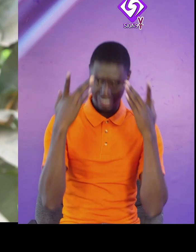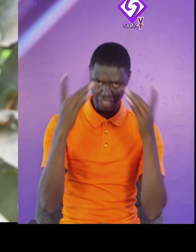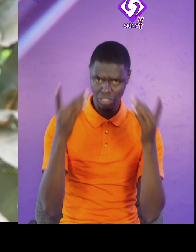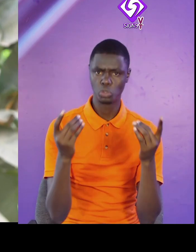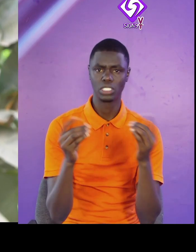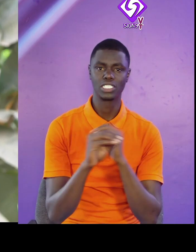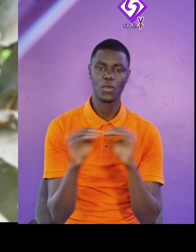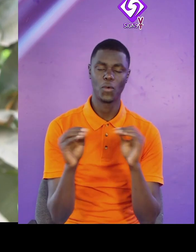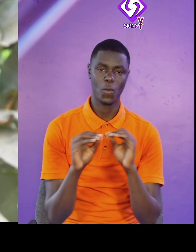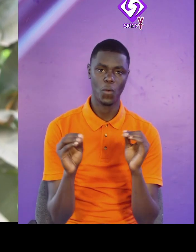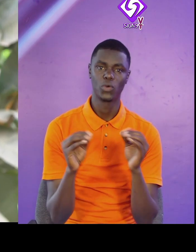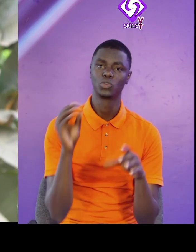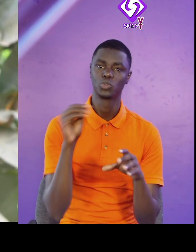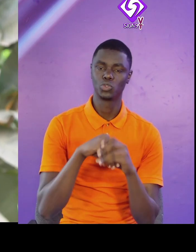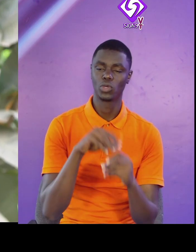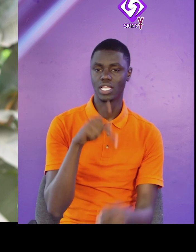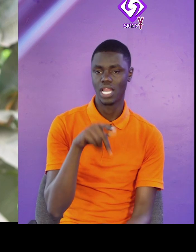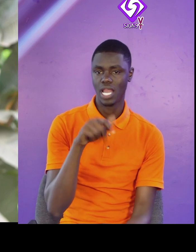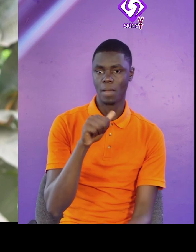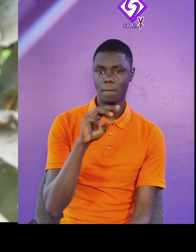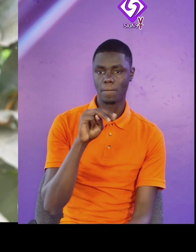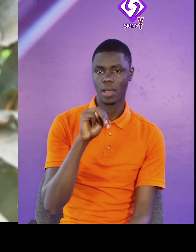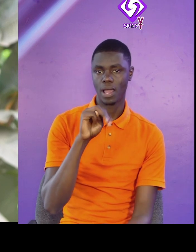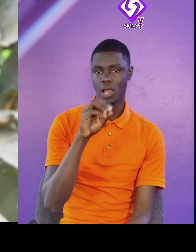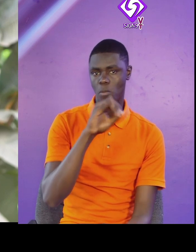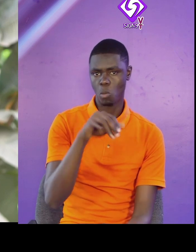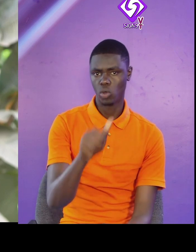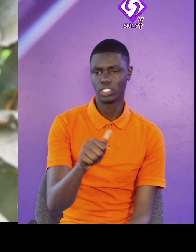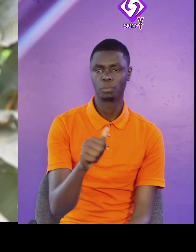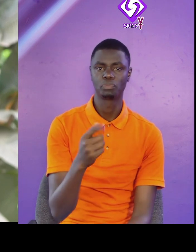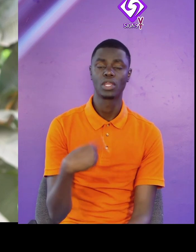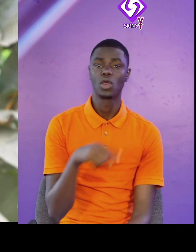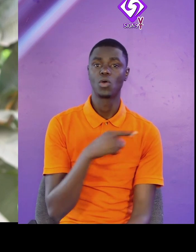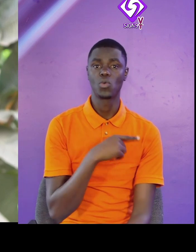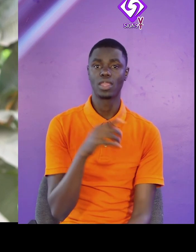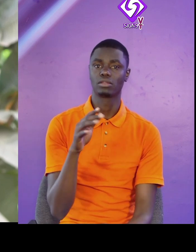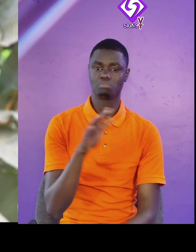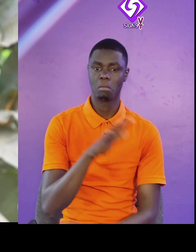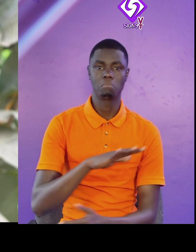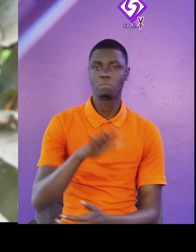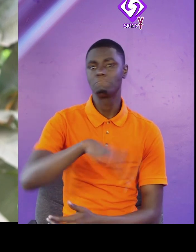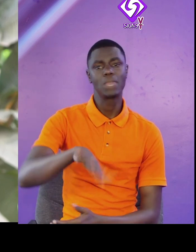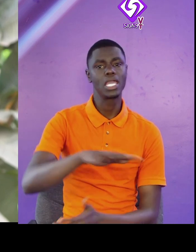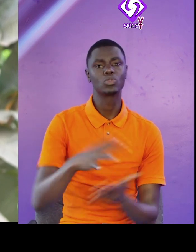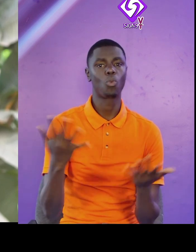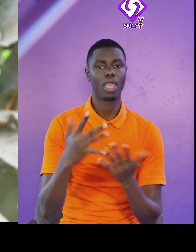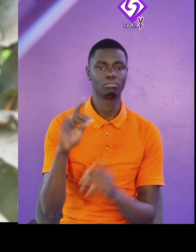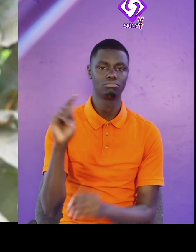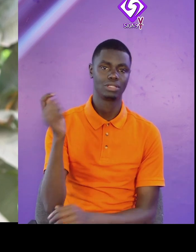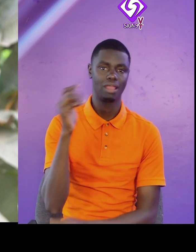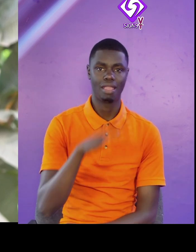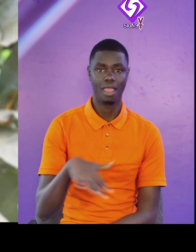me to be part of Pamoja. So we're here now based in Kenya, and